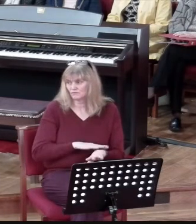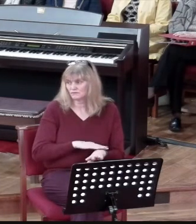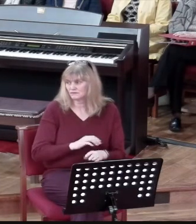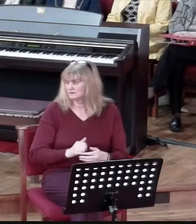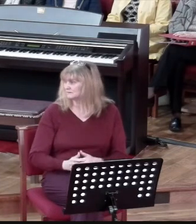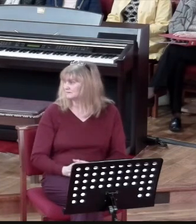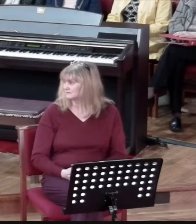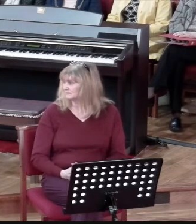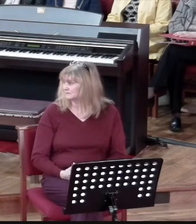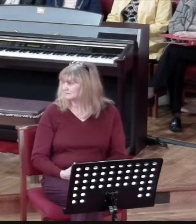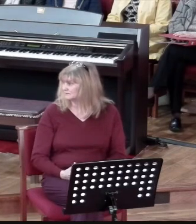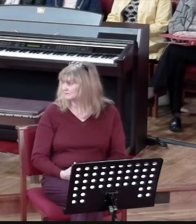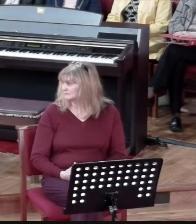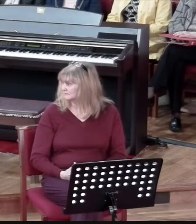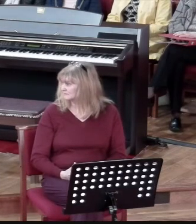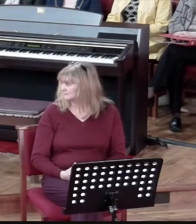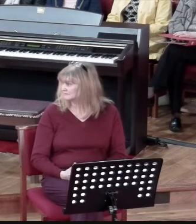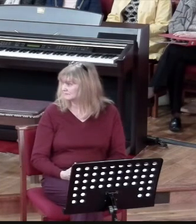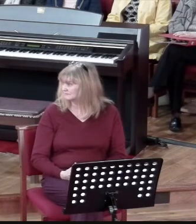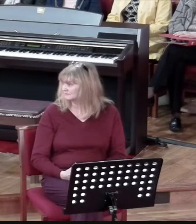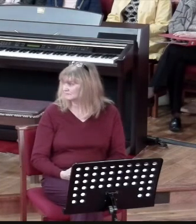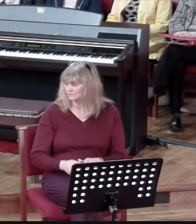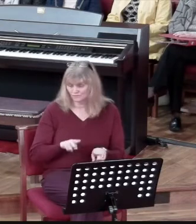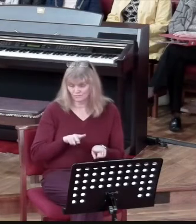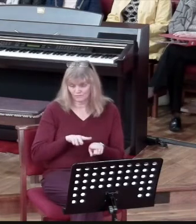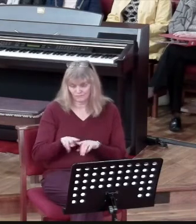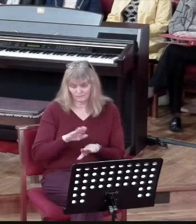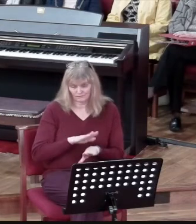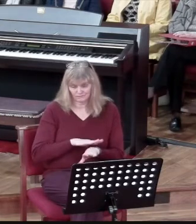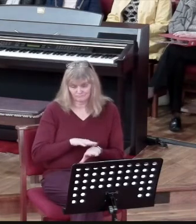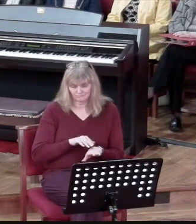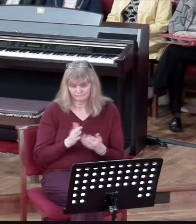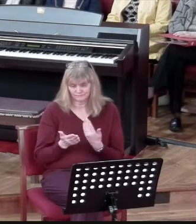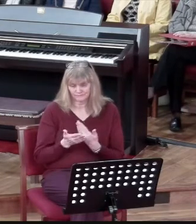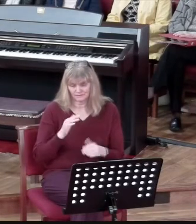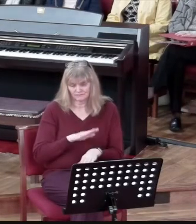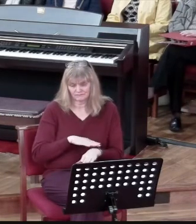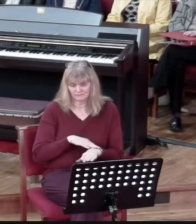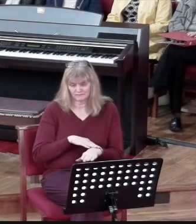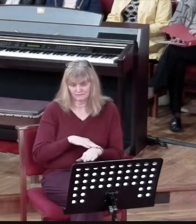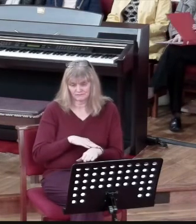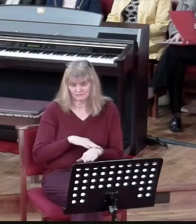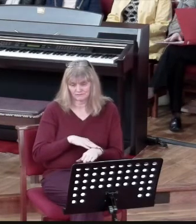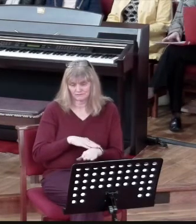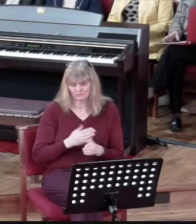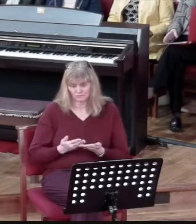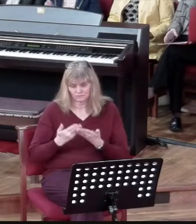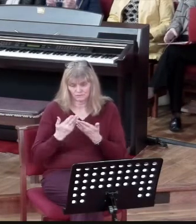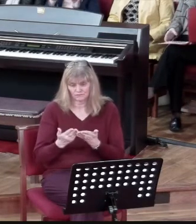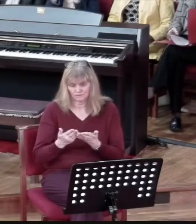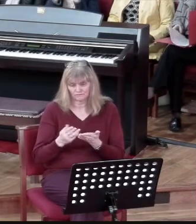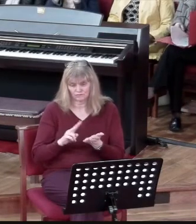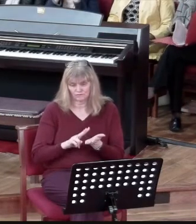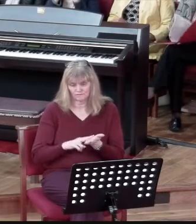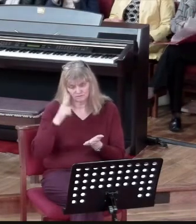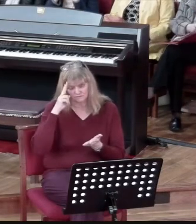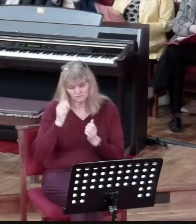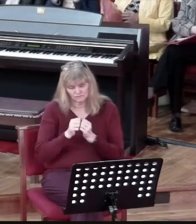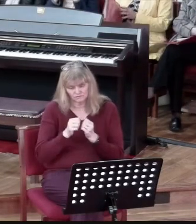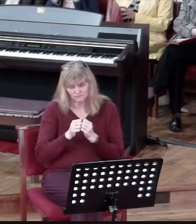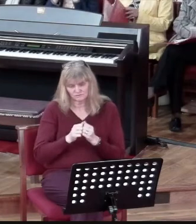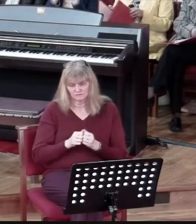verse another time and see how good your memories are another time. But for now, we're going to finish by singing, Lord of Creation, to